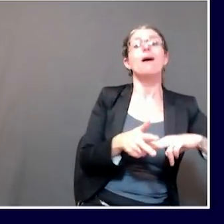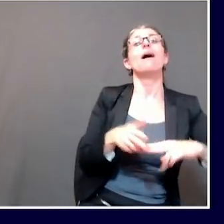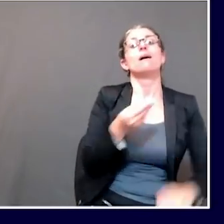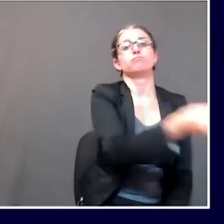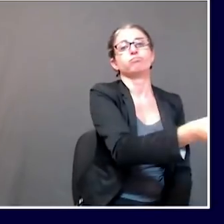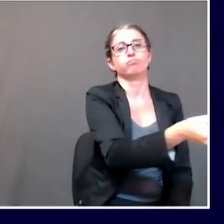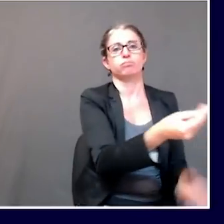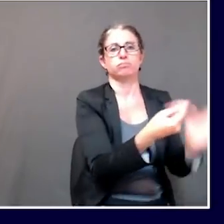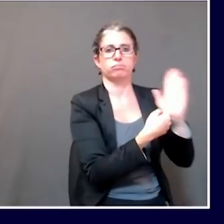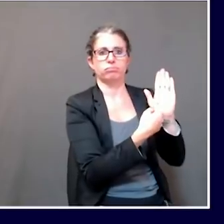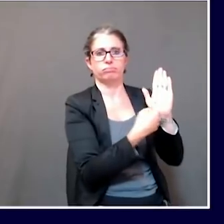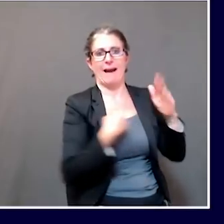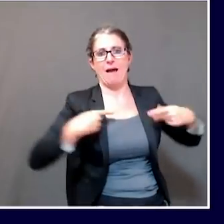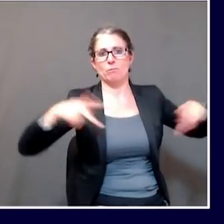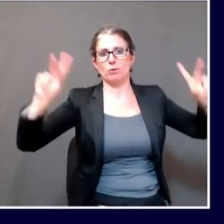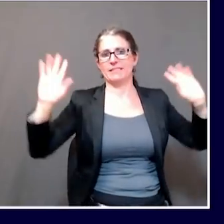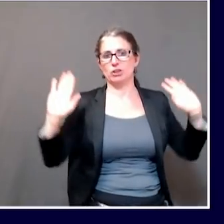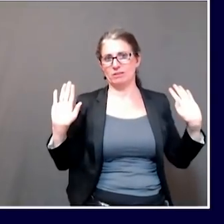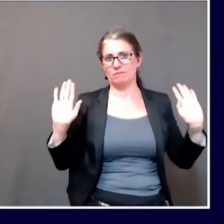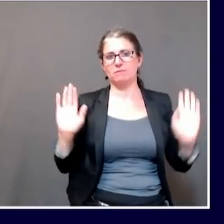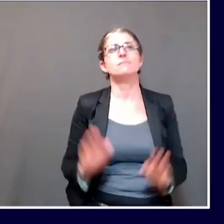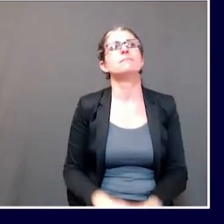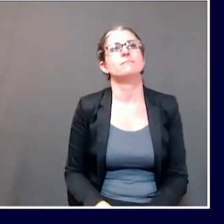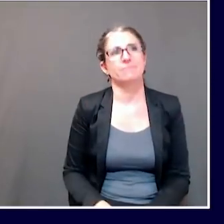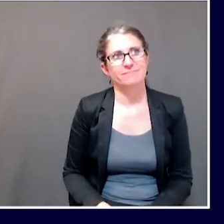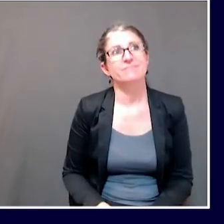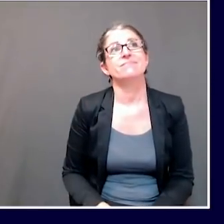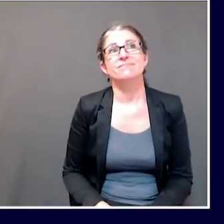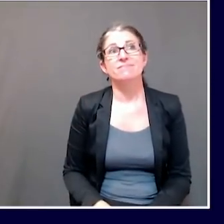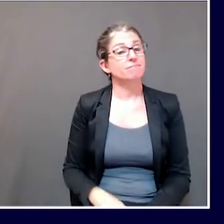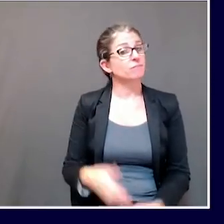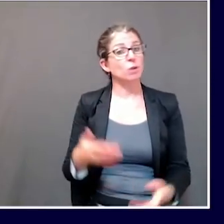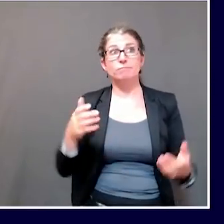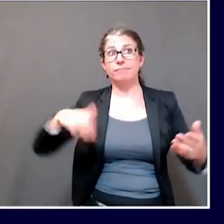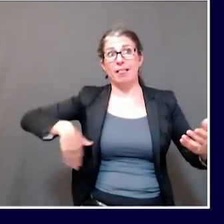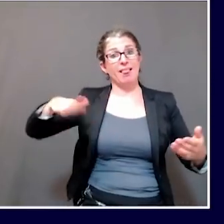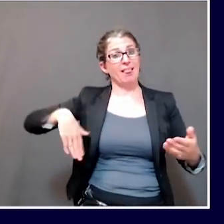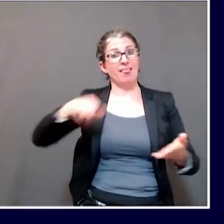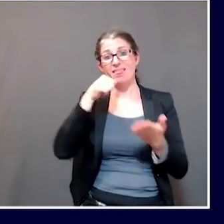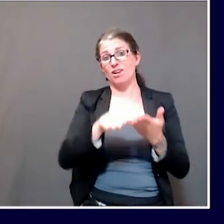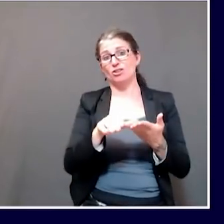those letters are in place, they don't get Maine CDC sign off.